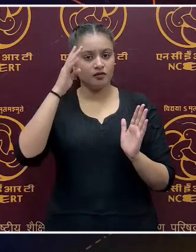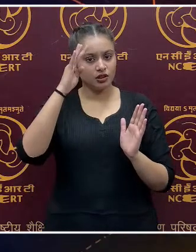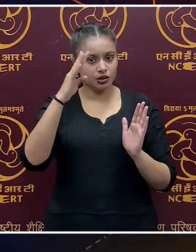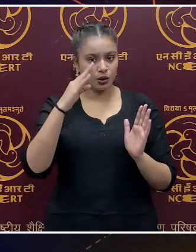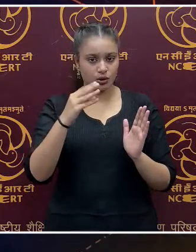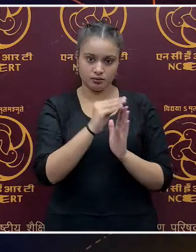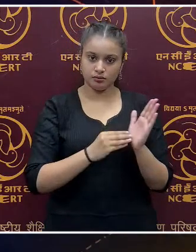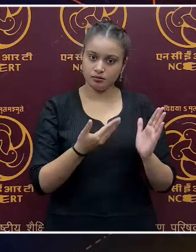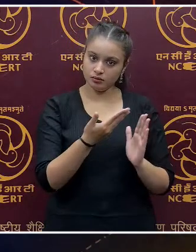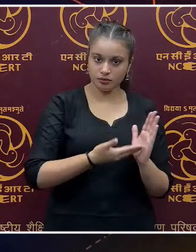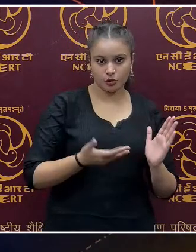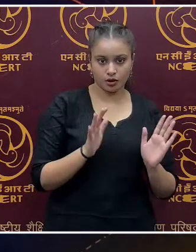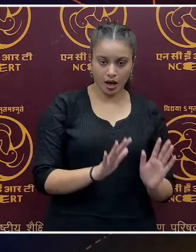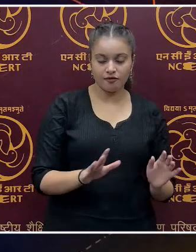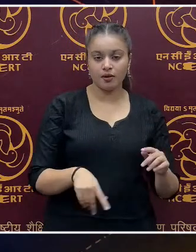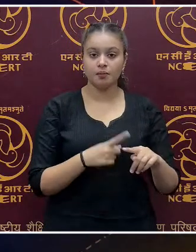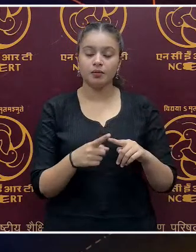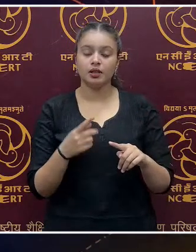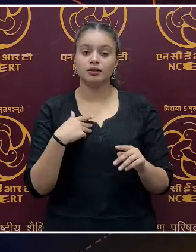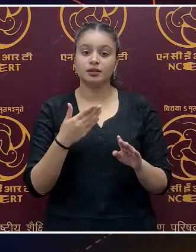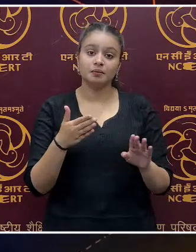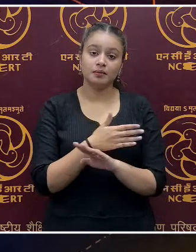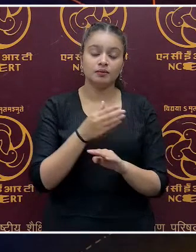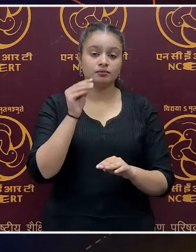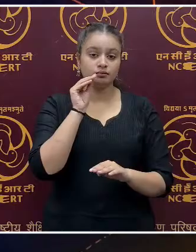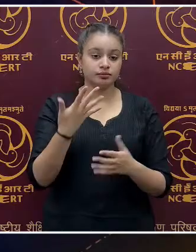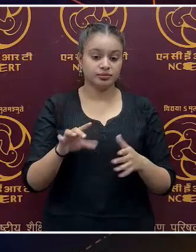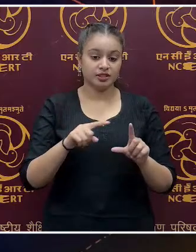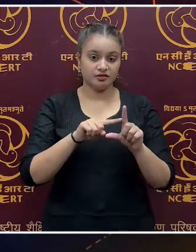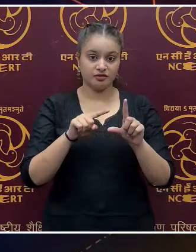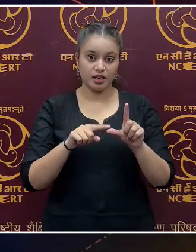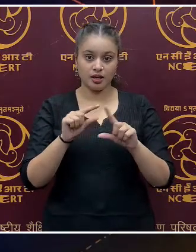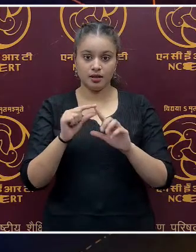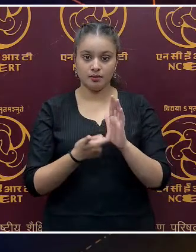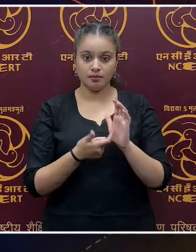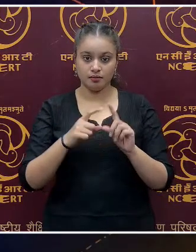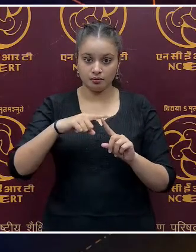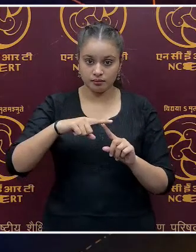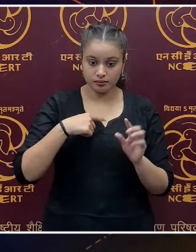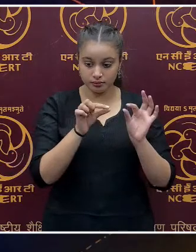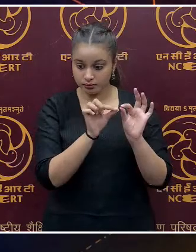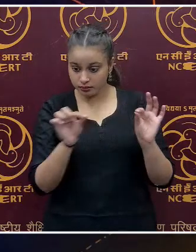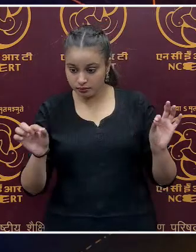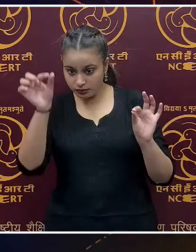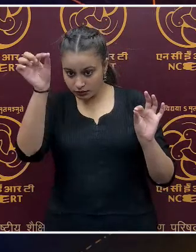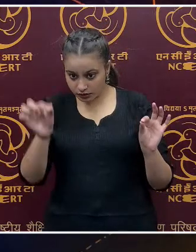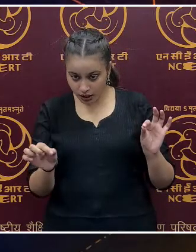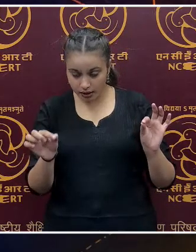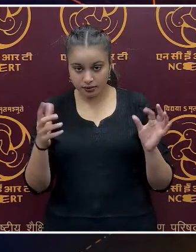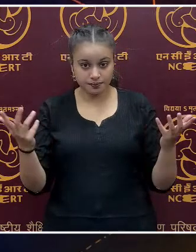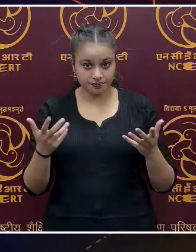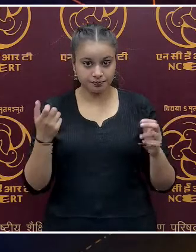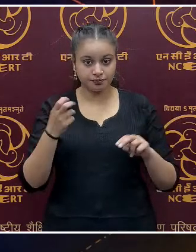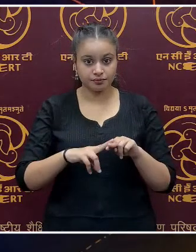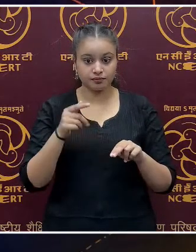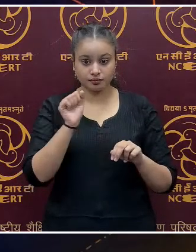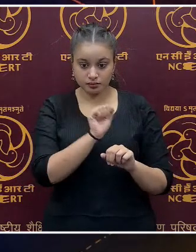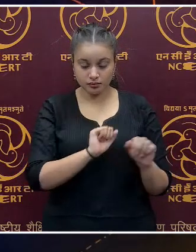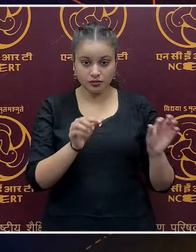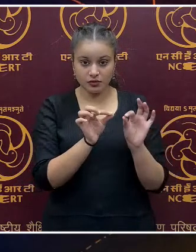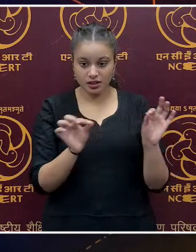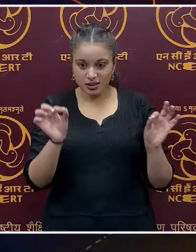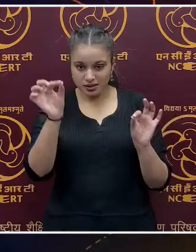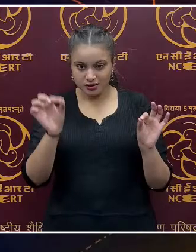part, and they have already mentioned part of angles, size, what is the size of angle. A size, it's just